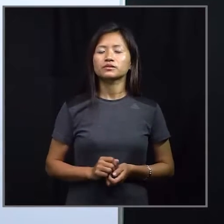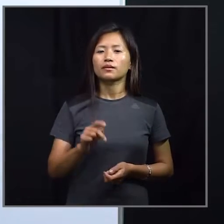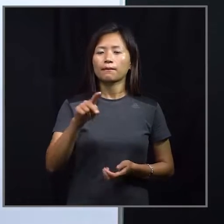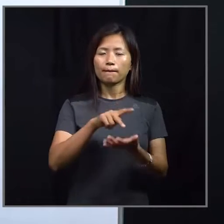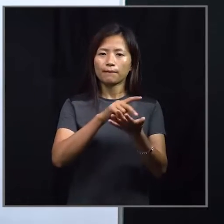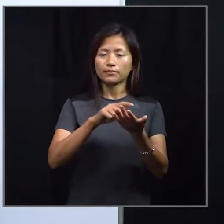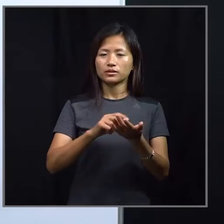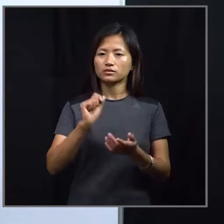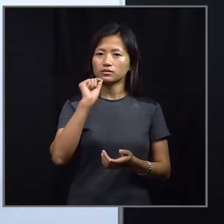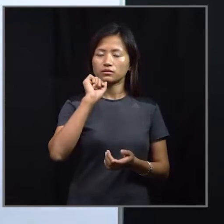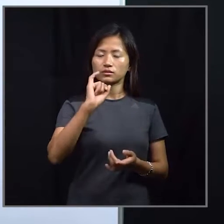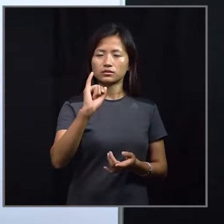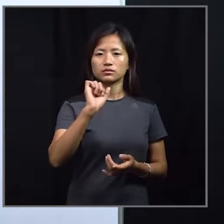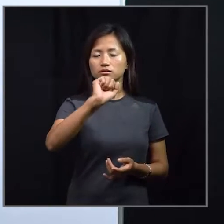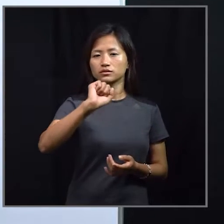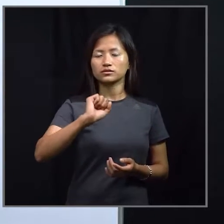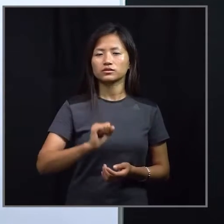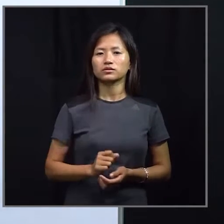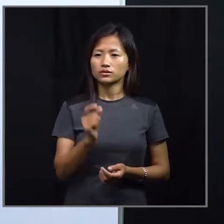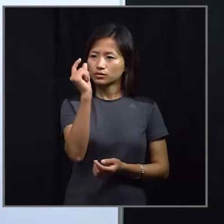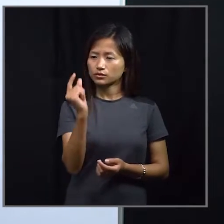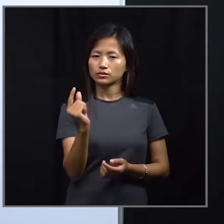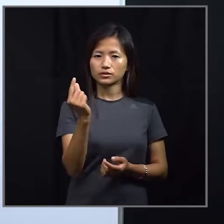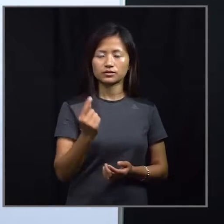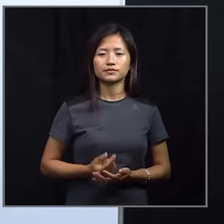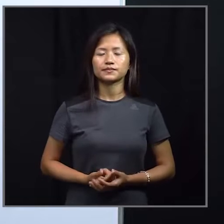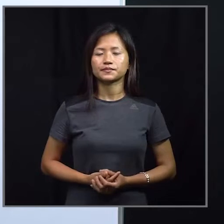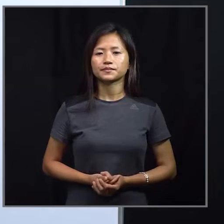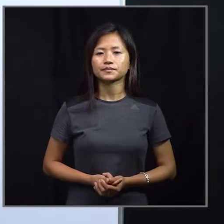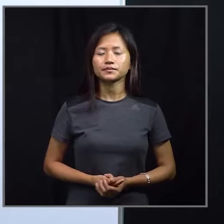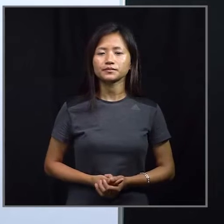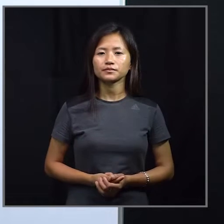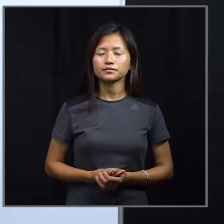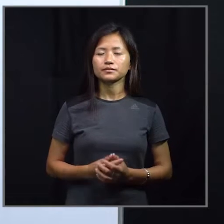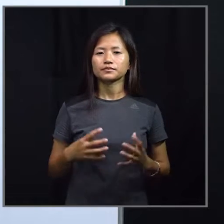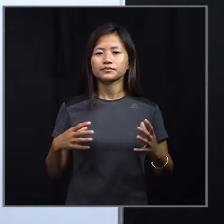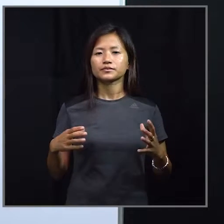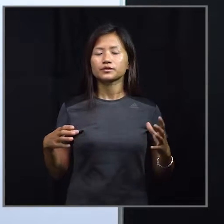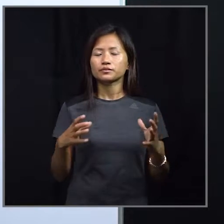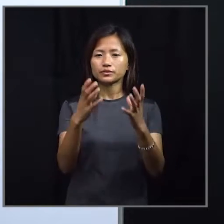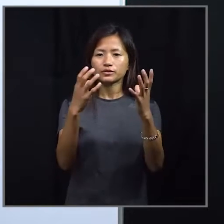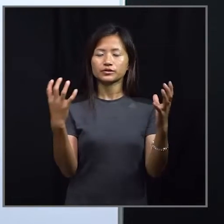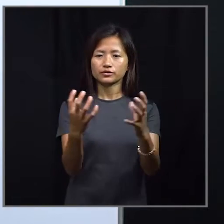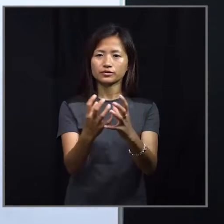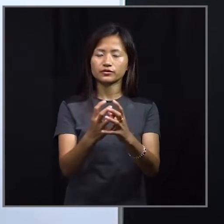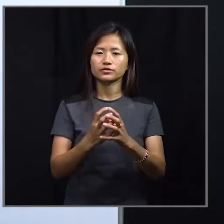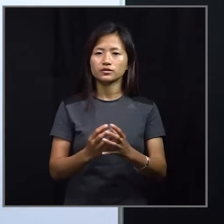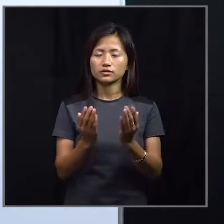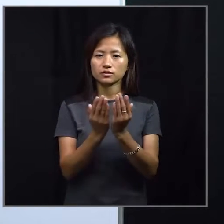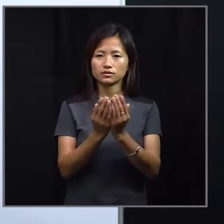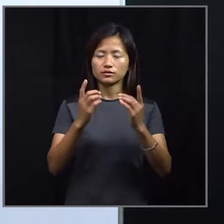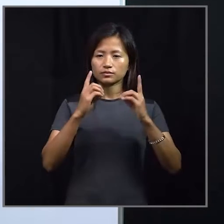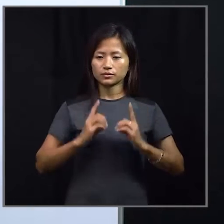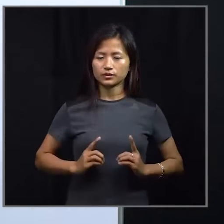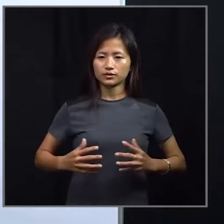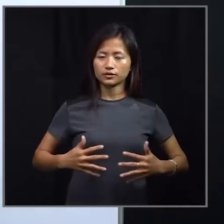particular individual economic unit. So that's the reason it says the branch of economic theory which studies the